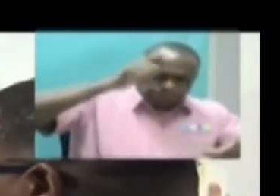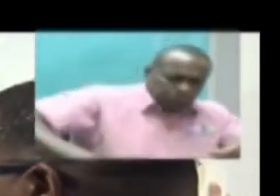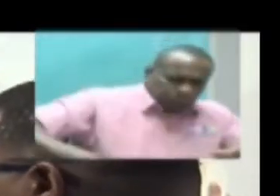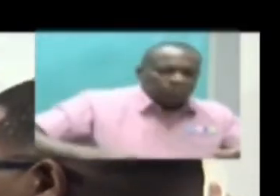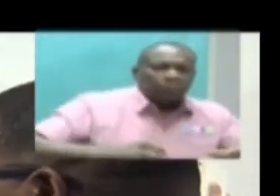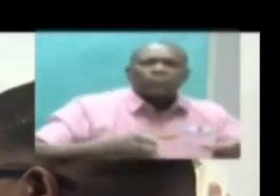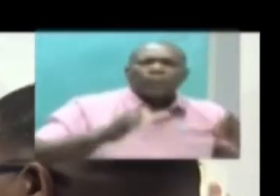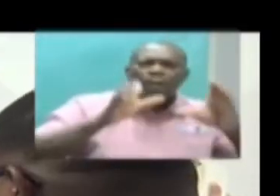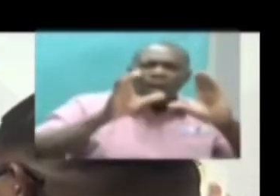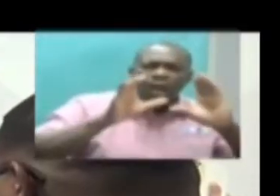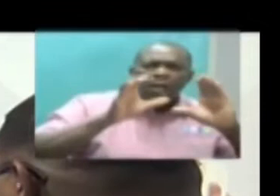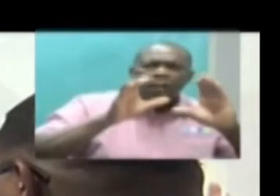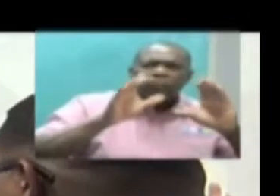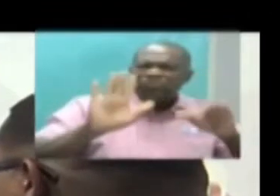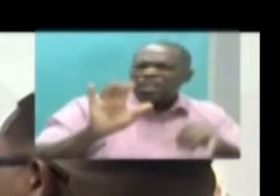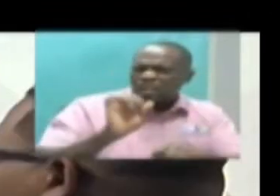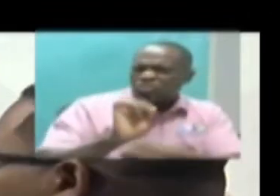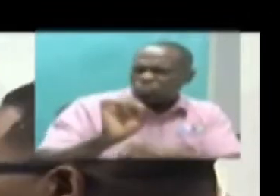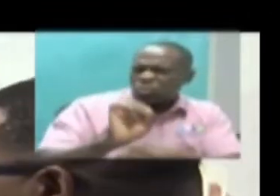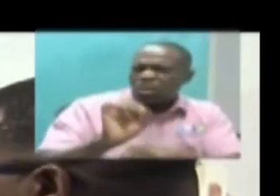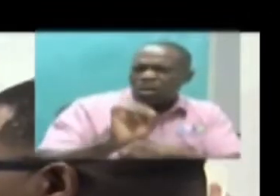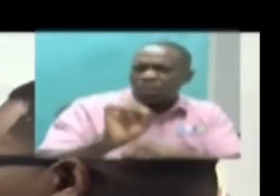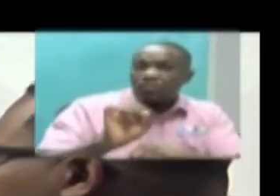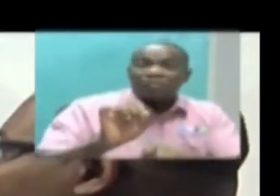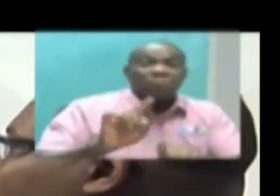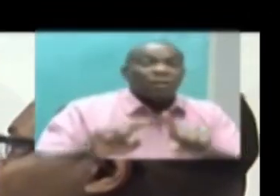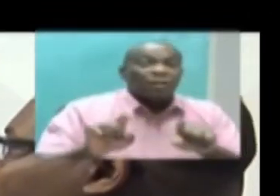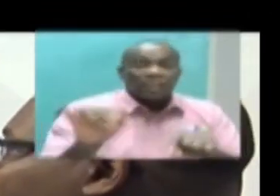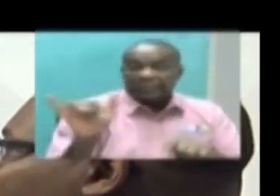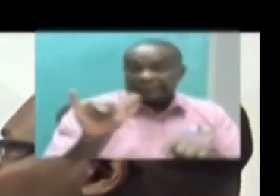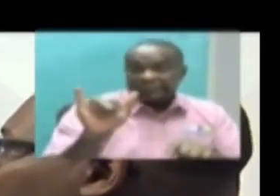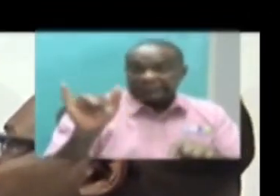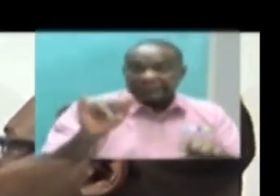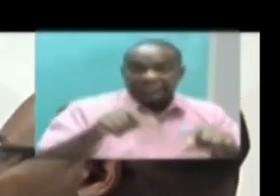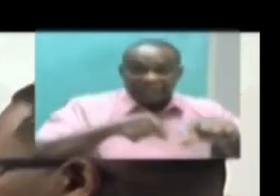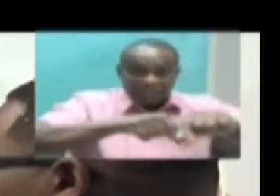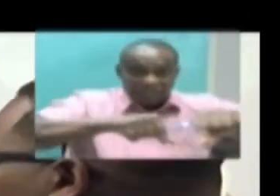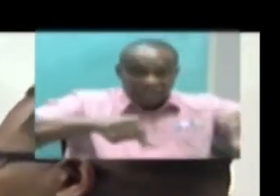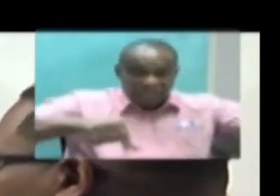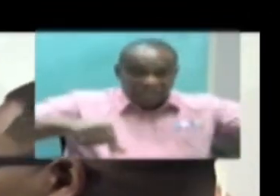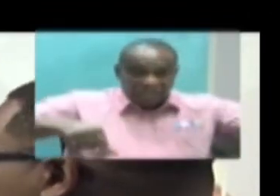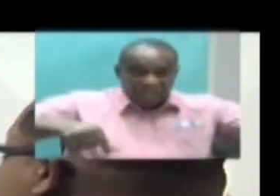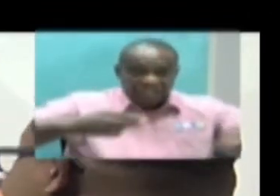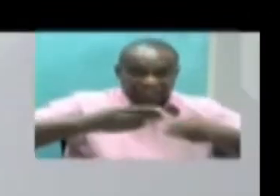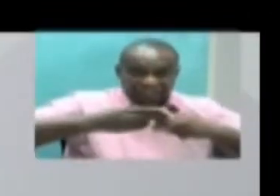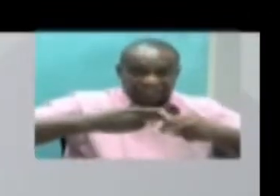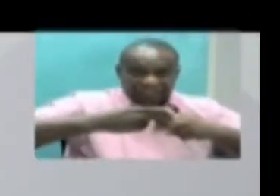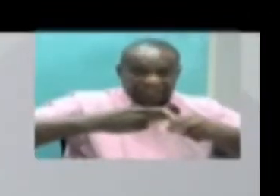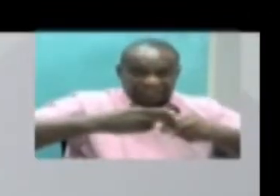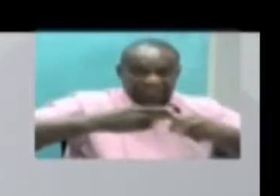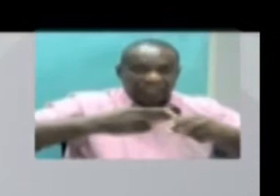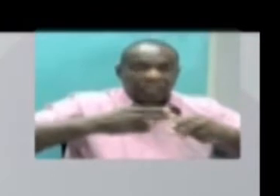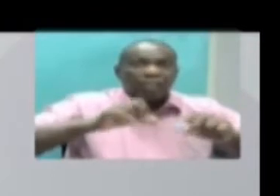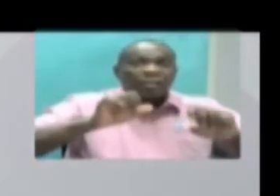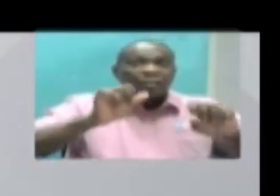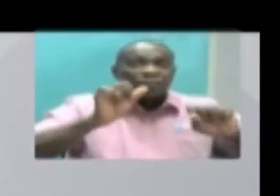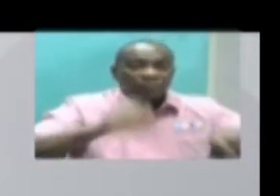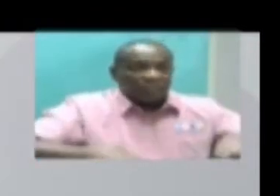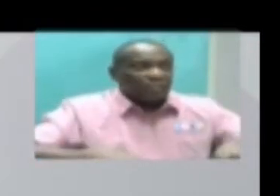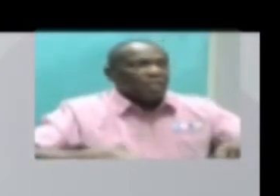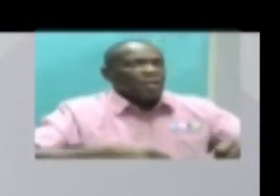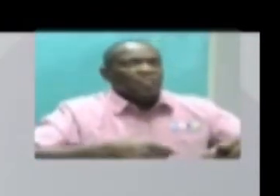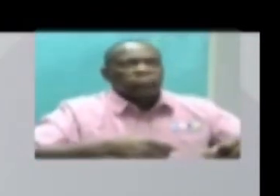commit an offense. You all understand what I'm saying? Yeah, so the internet, how their children are online is the same situation